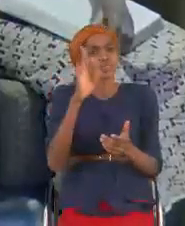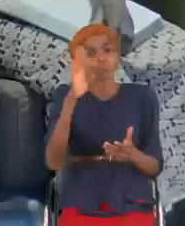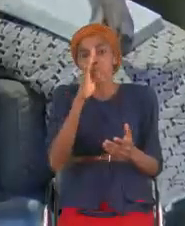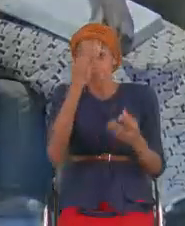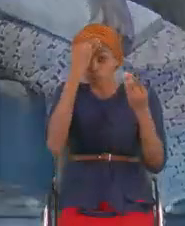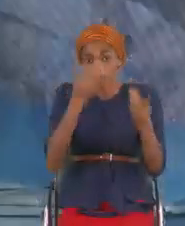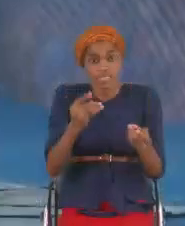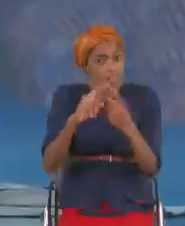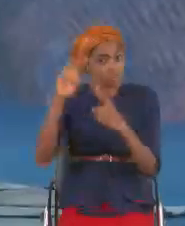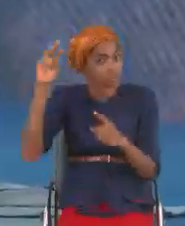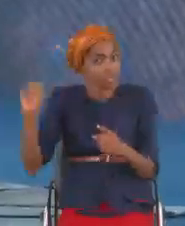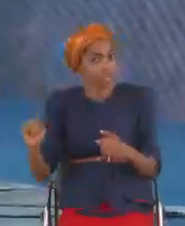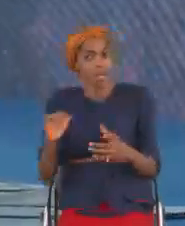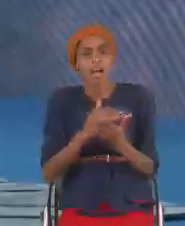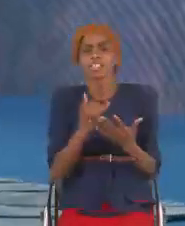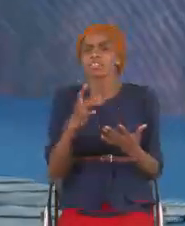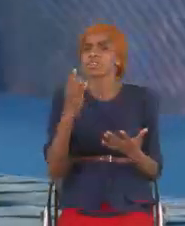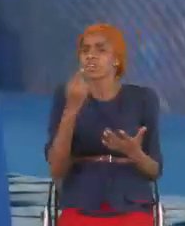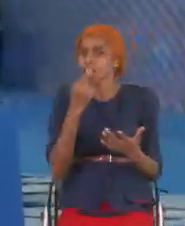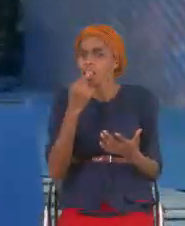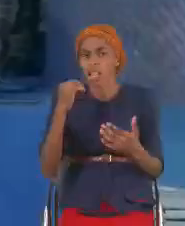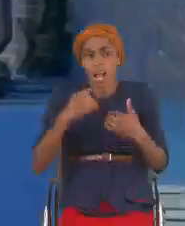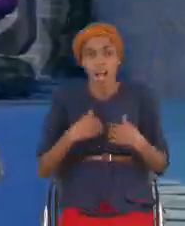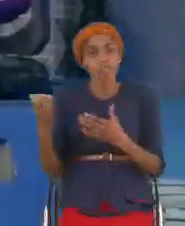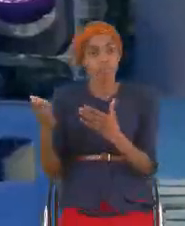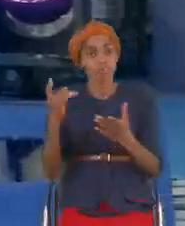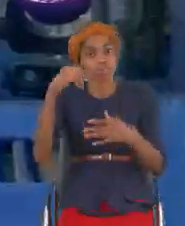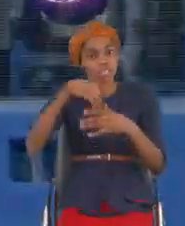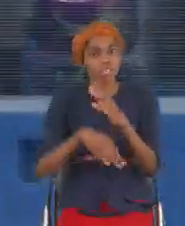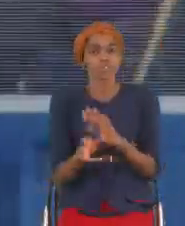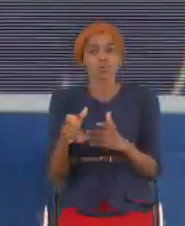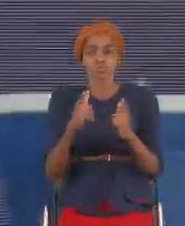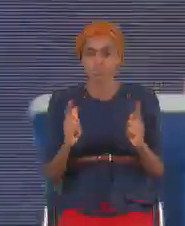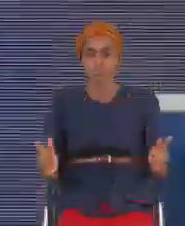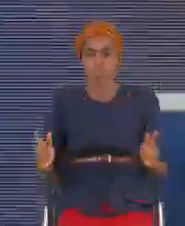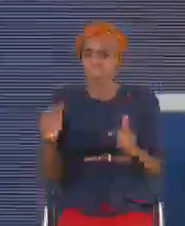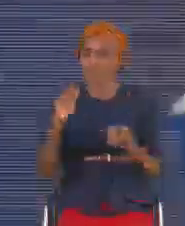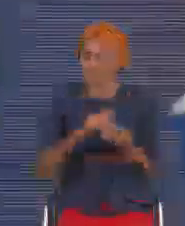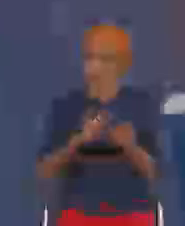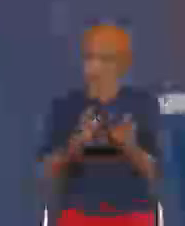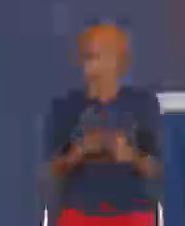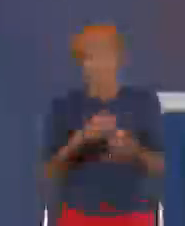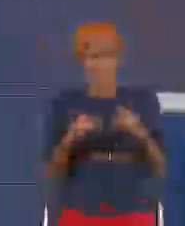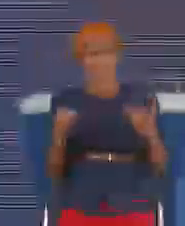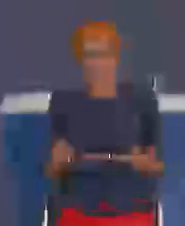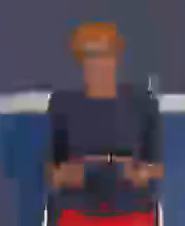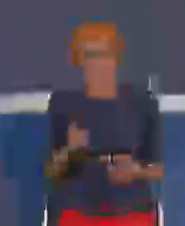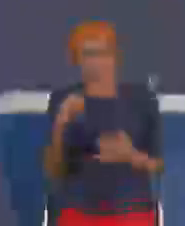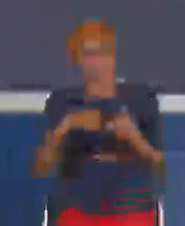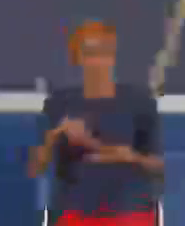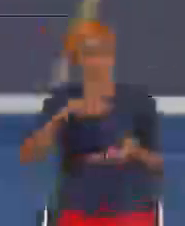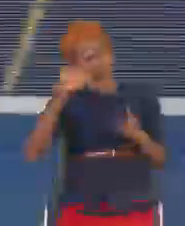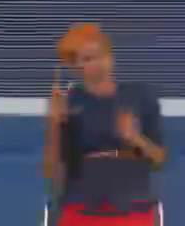to him. And your tongue has brought you into great problem. But now you turn around.